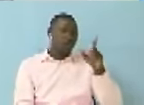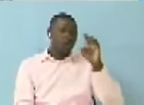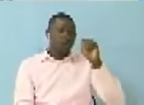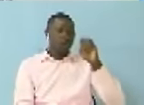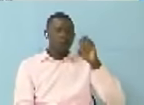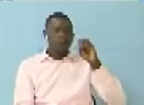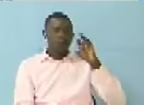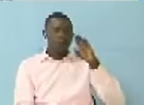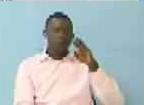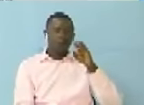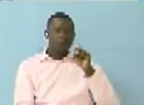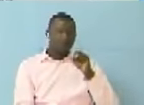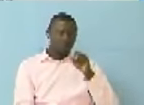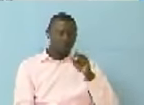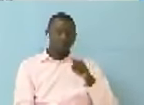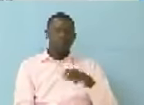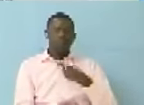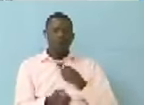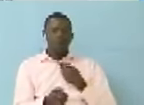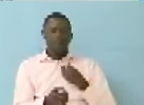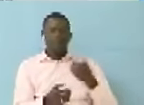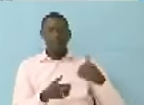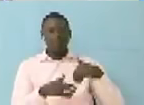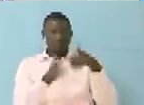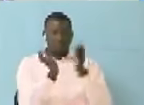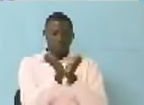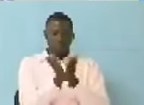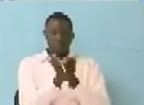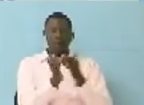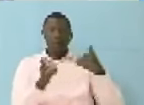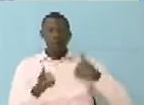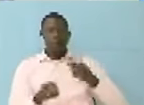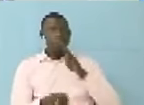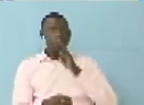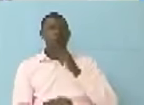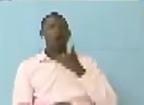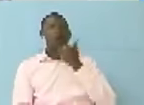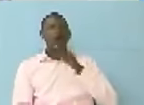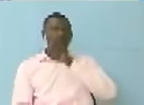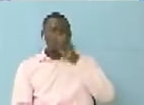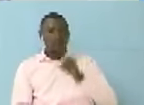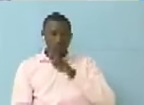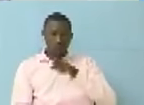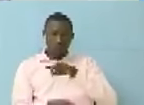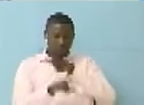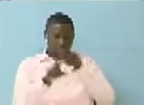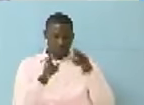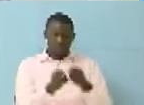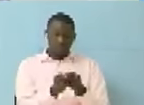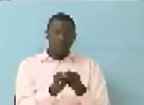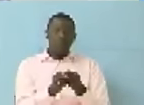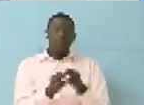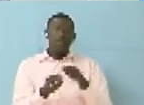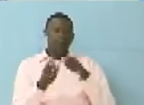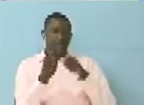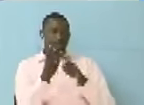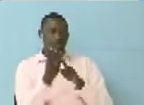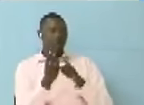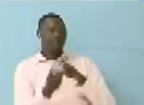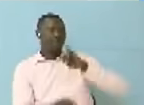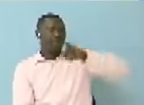mude. We have the panel members. Na panel members wole fanansoro menu dawe panel okono. And then you have the junglers. Ani na junglers wole